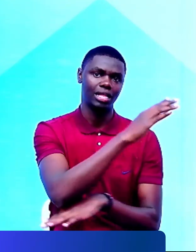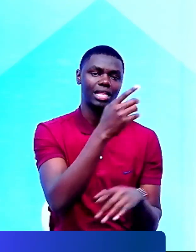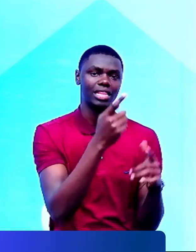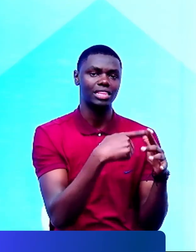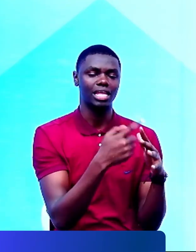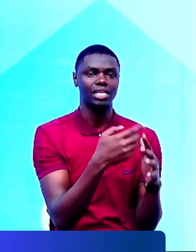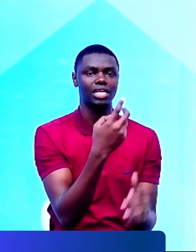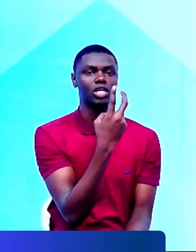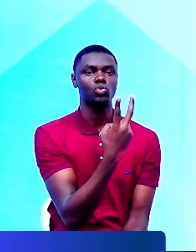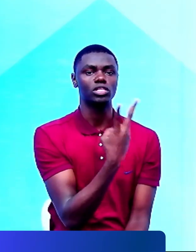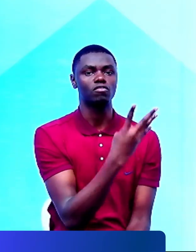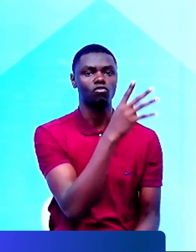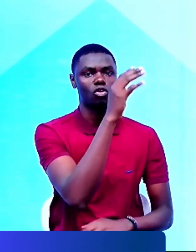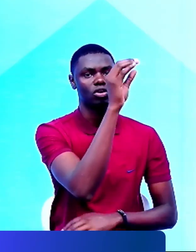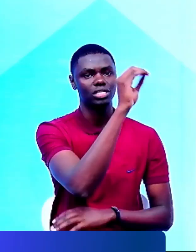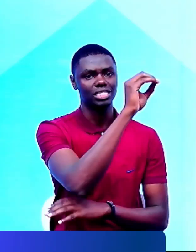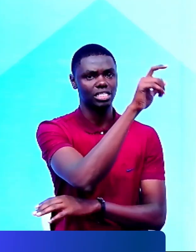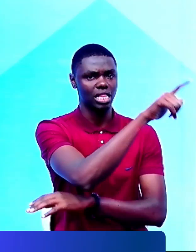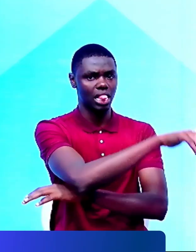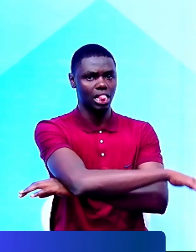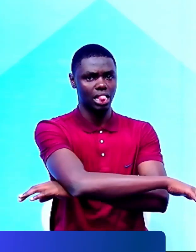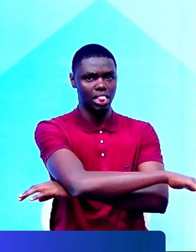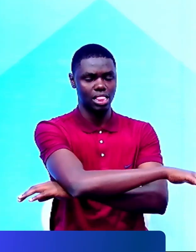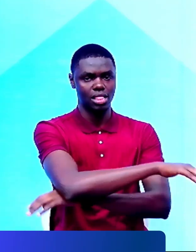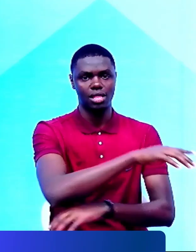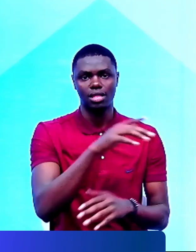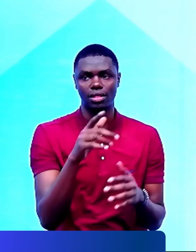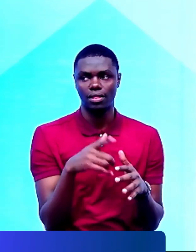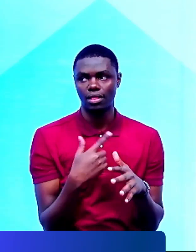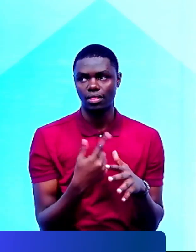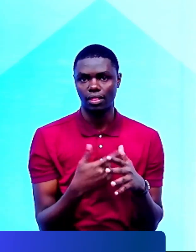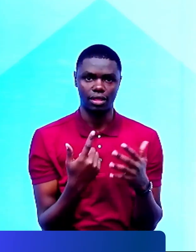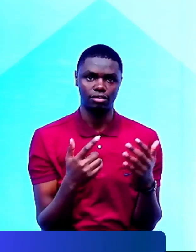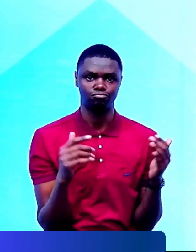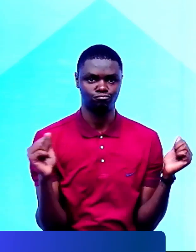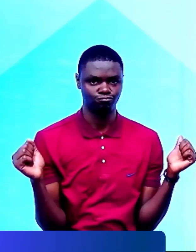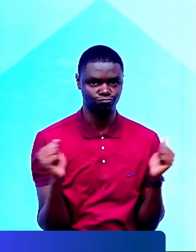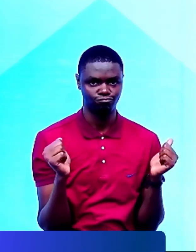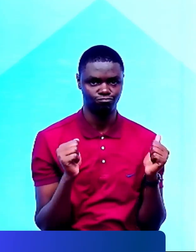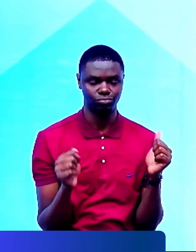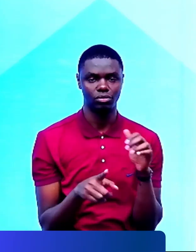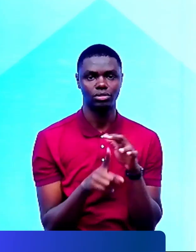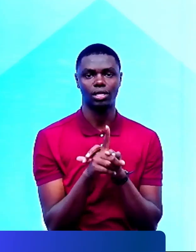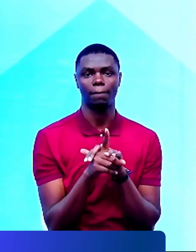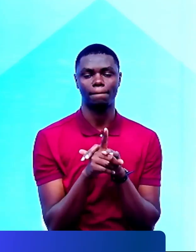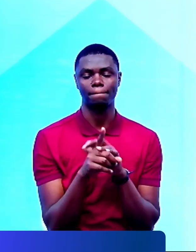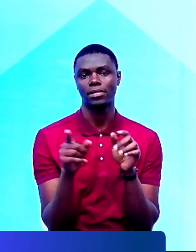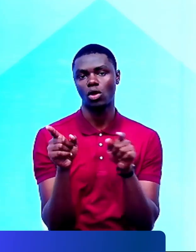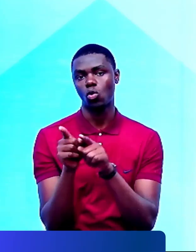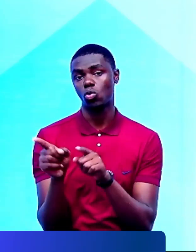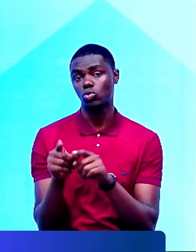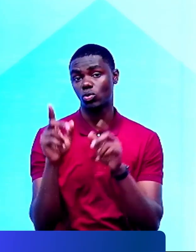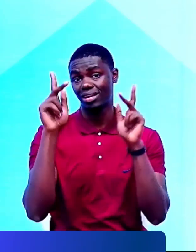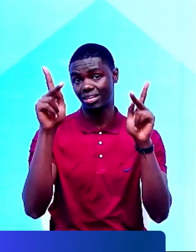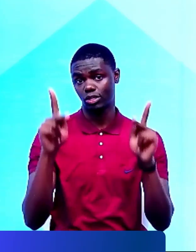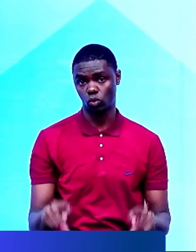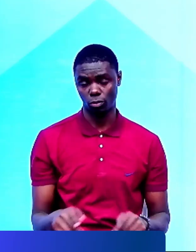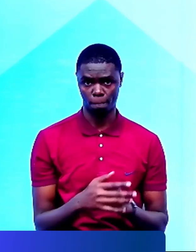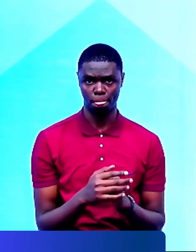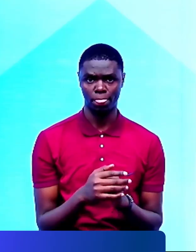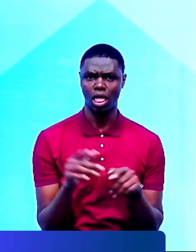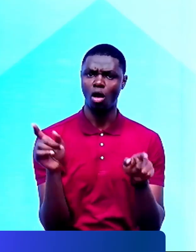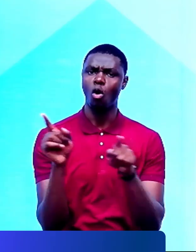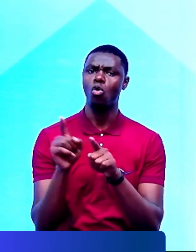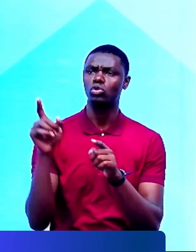24 degrees Celsius to the evening, and the cooling will start. And also in Kisumu is